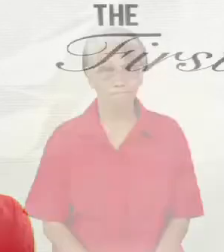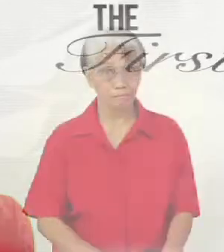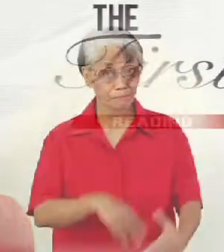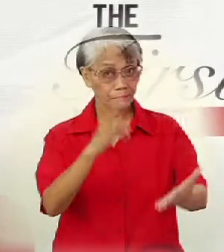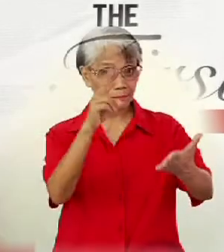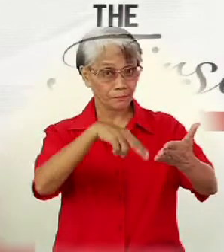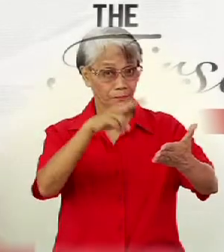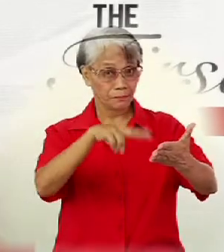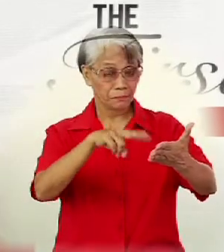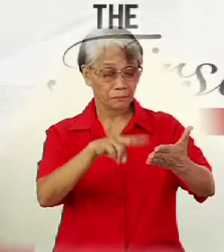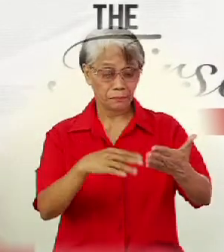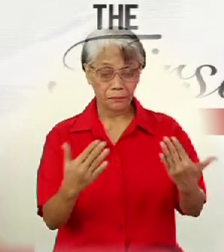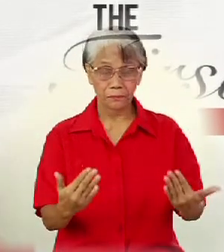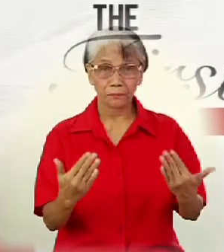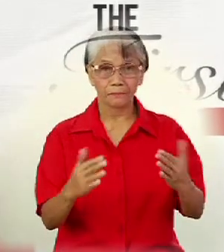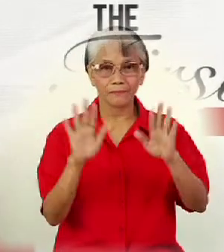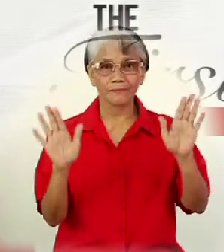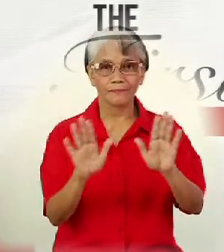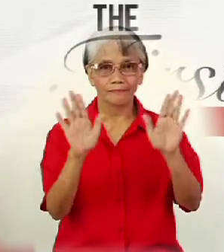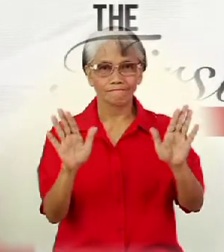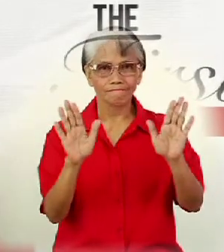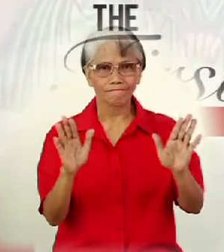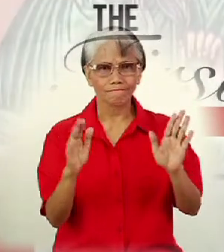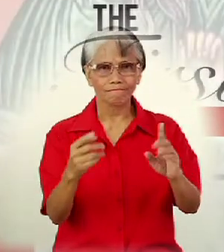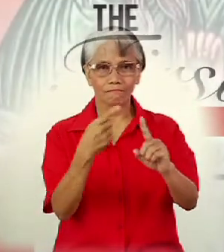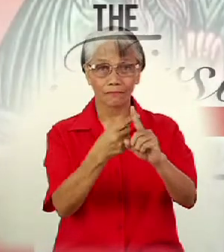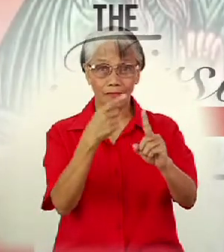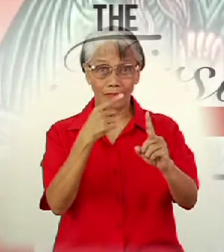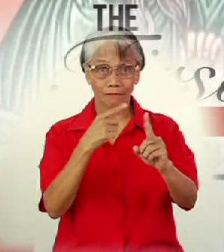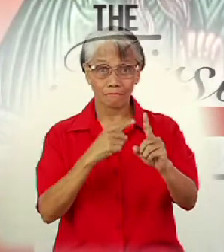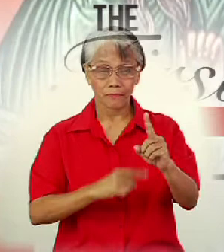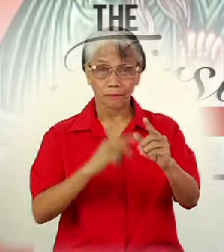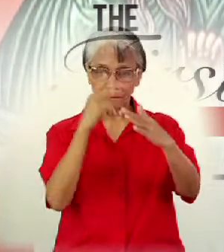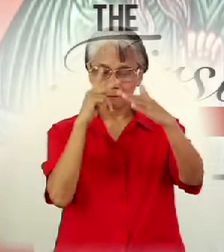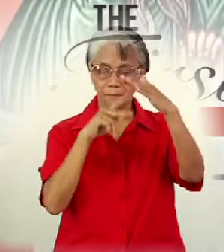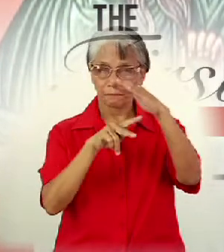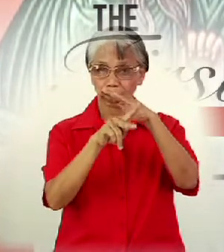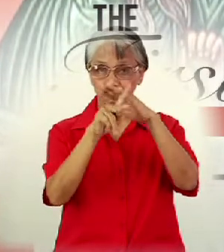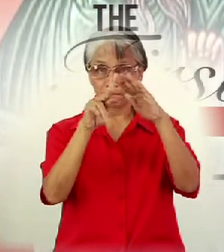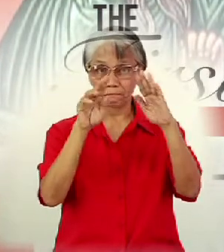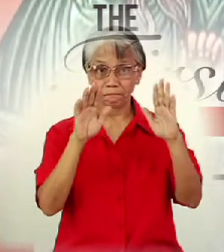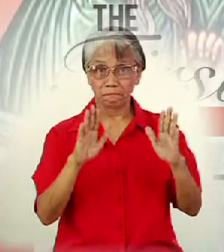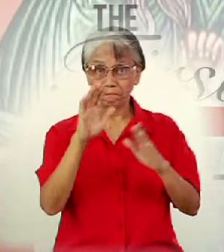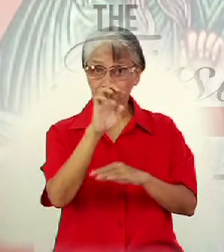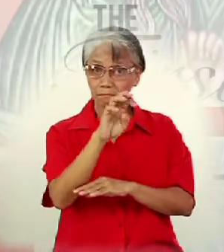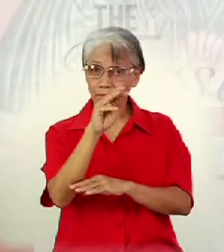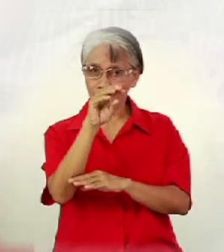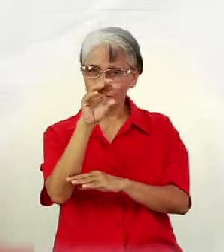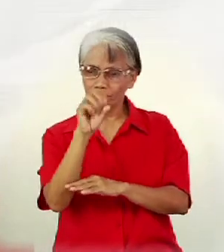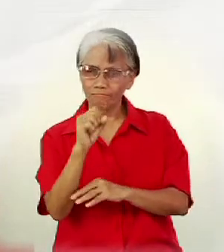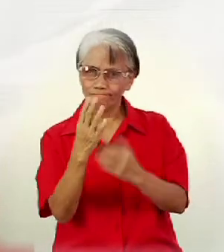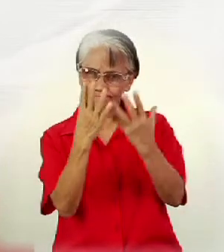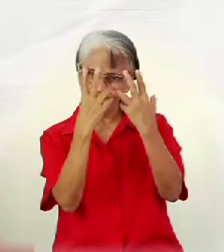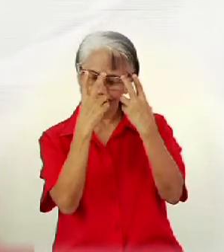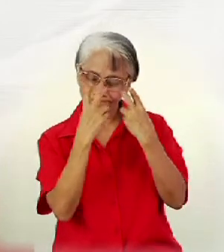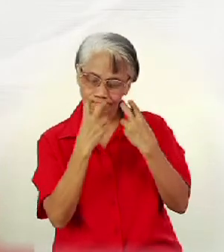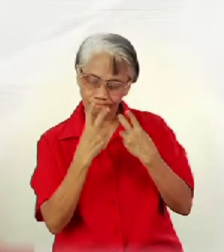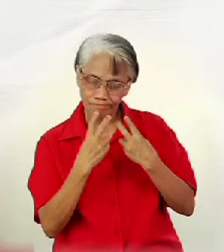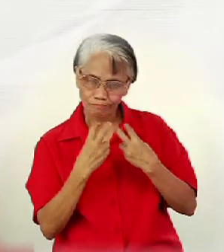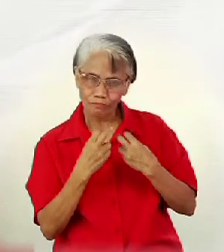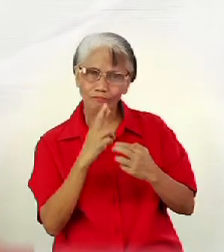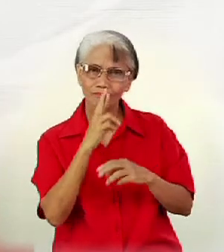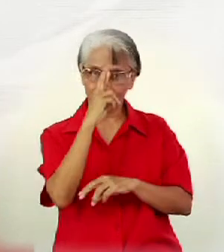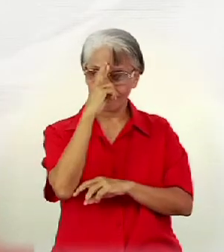Our first reading for this Sunday comes from the prophet Amos, and we would like to reflect on the reality